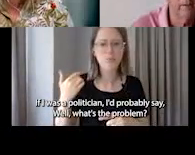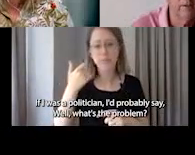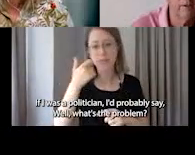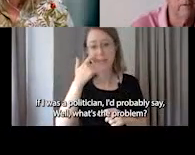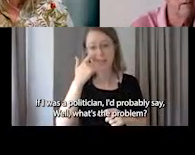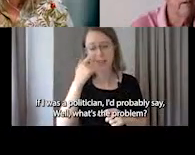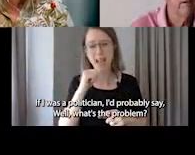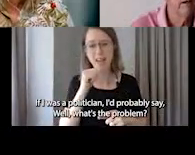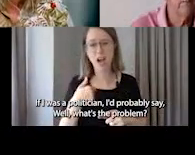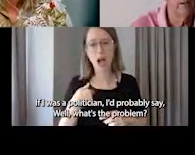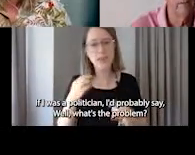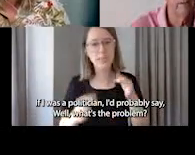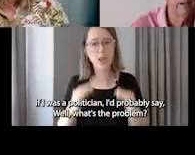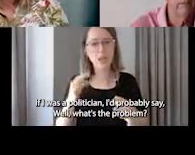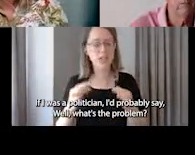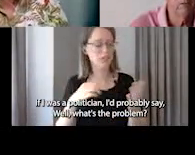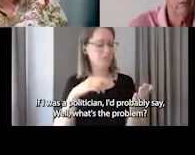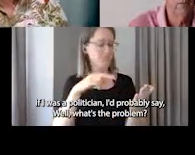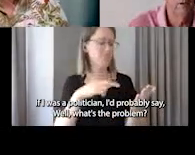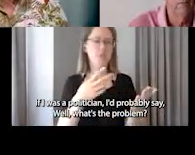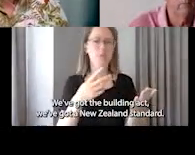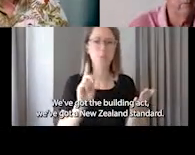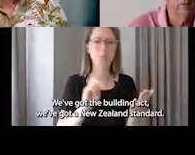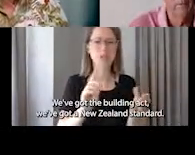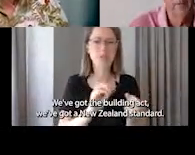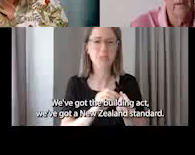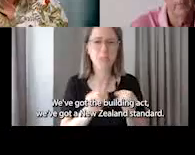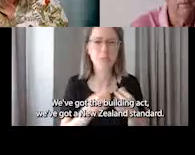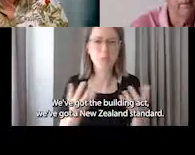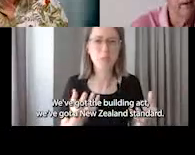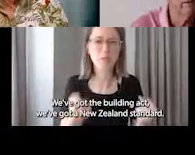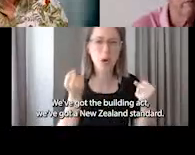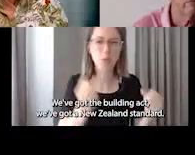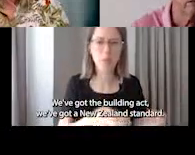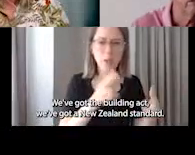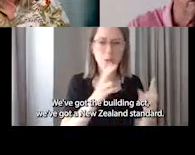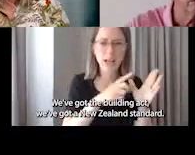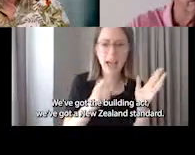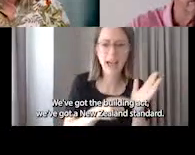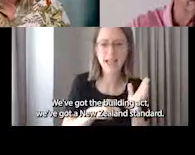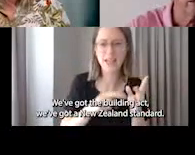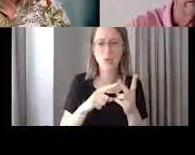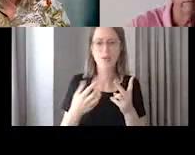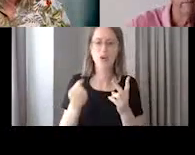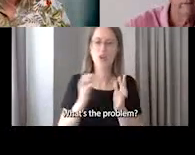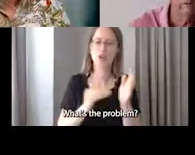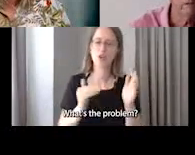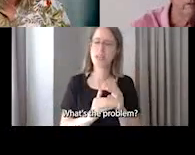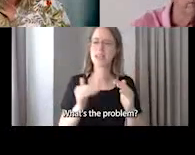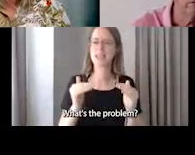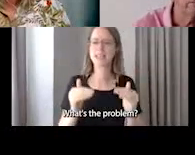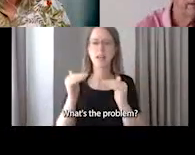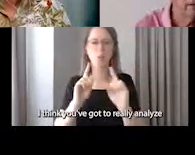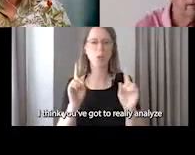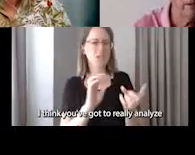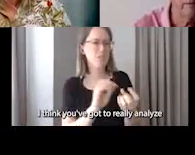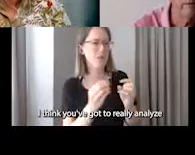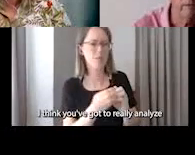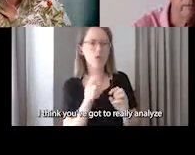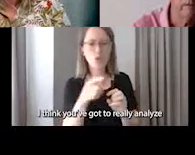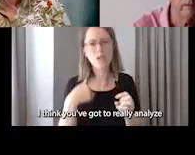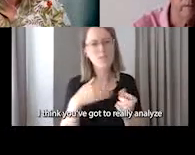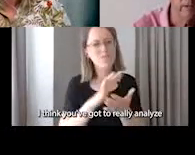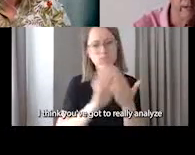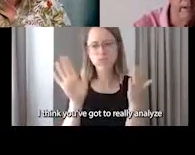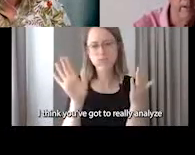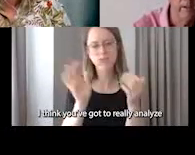a politician, I'd probably say, well, what's the problem? We've got the Building Act, we've got a New Zealand standard. What's the problem? I think